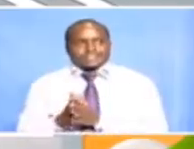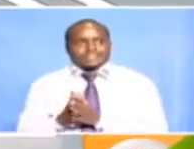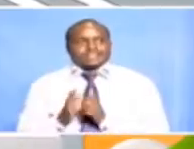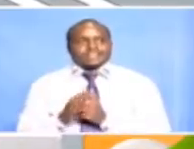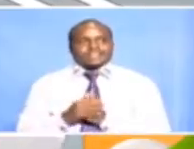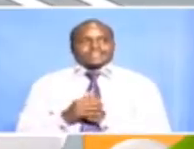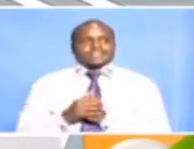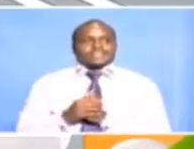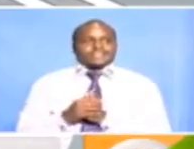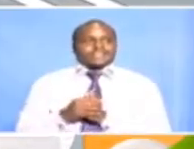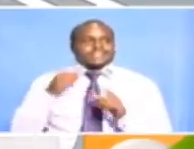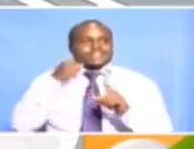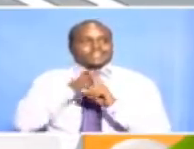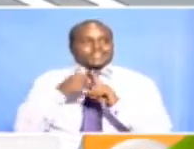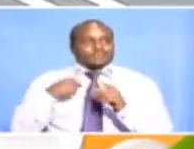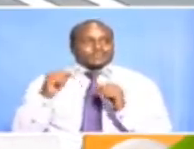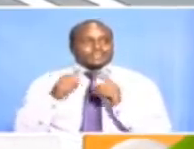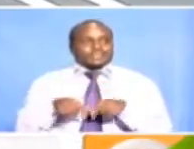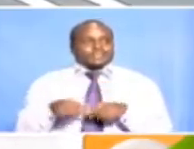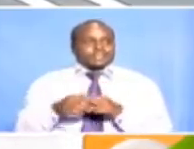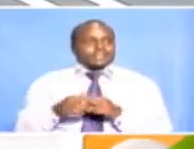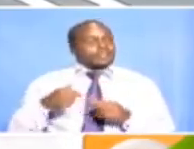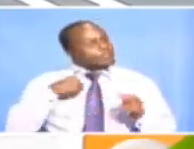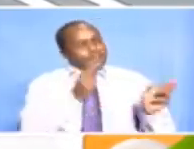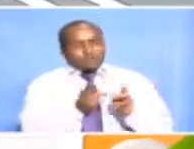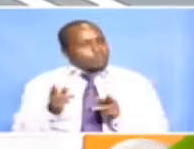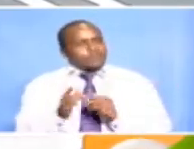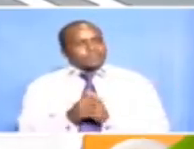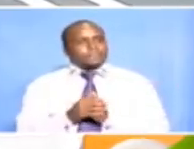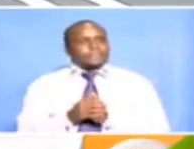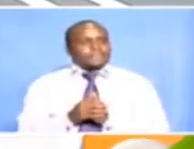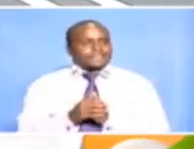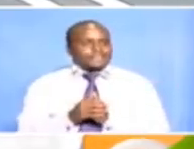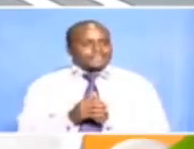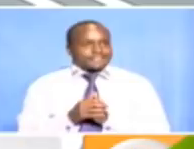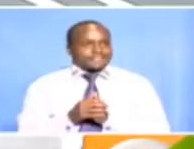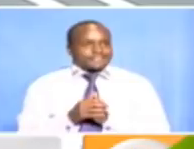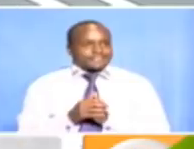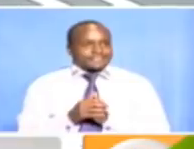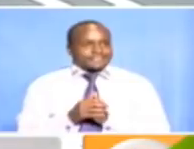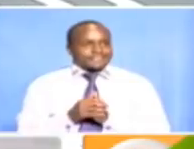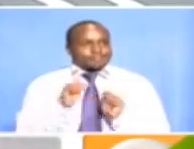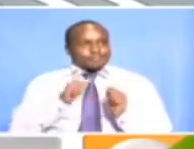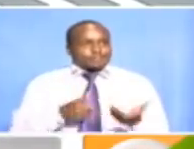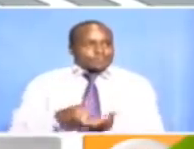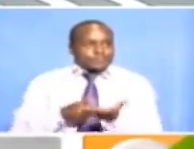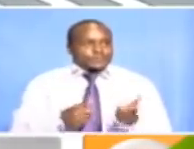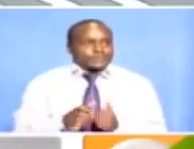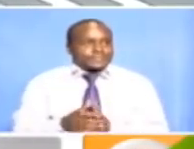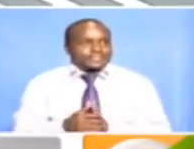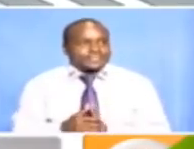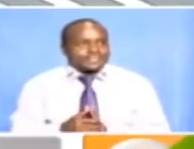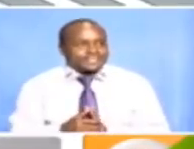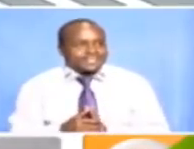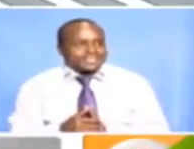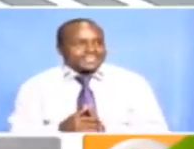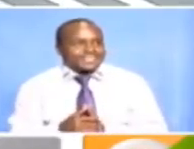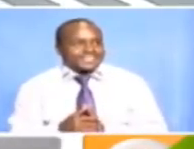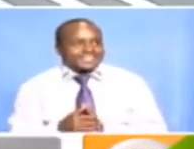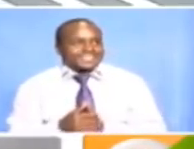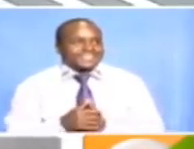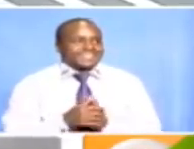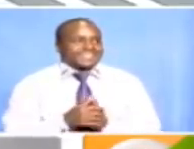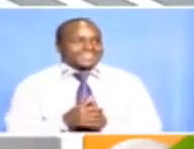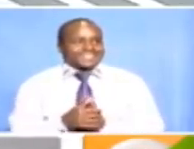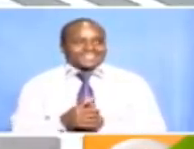governor. Umenzikuma? Umenzikuma? Mbina kuanga hivyo. Fire extinguisher, karibu ni pulize. Ugejipika naye kwanza, ndo uende chini kidogo, wendo luko,